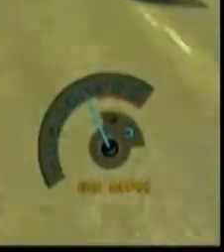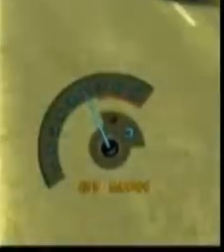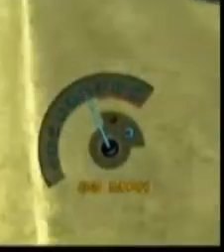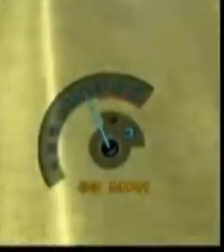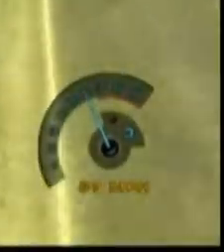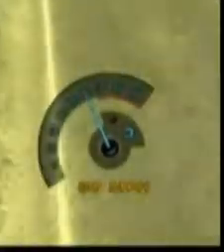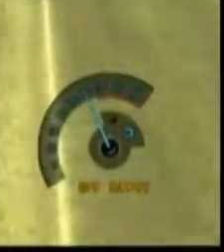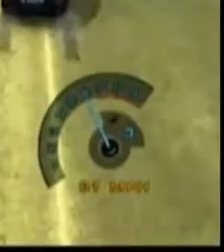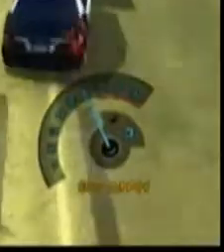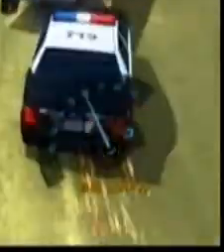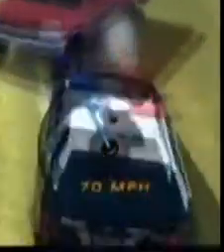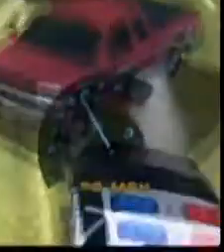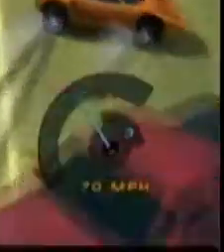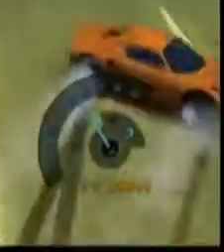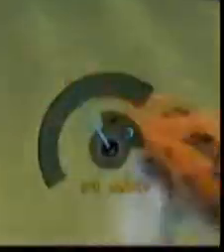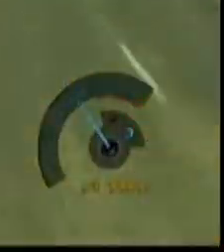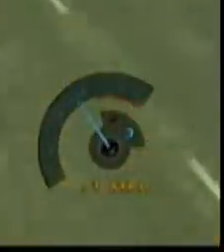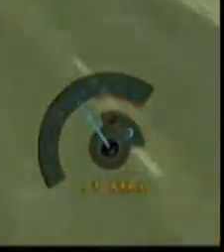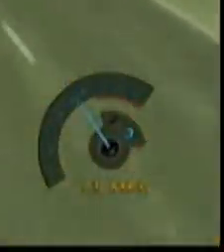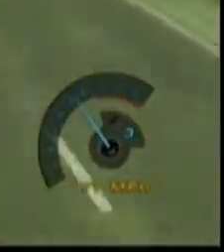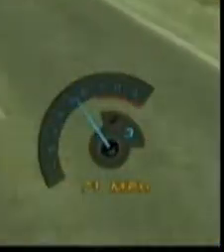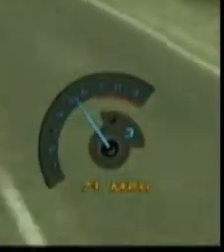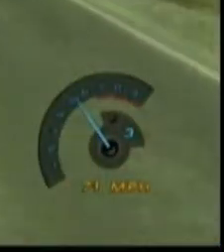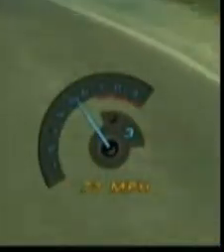speed limit when there's a patrol close by.